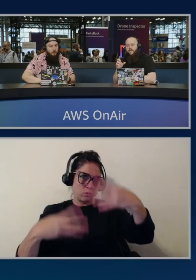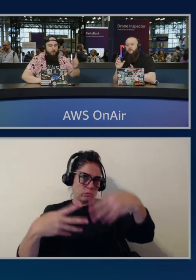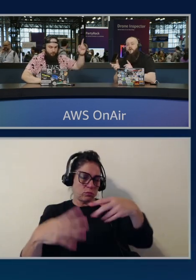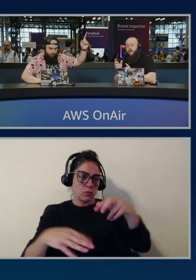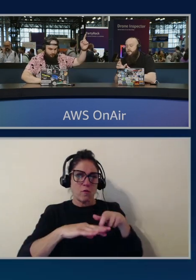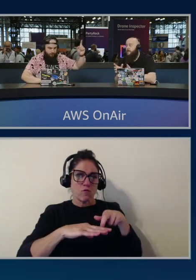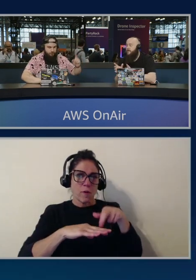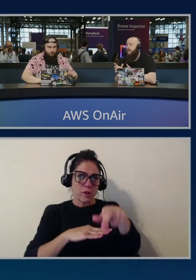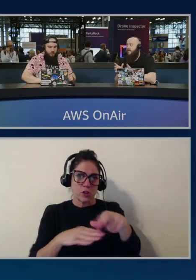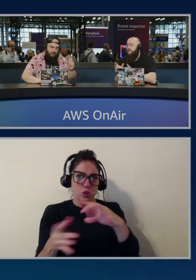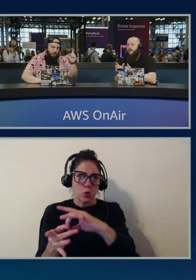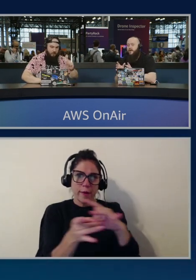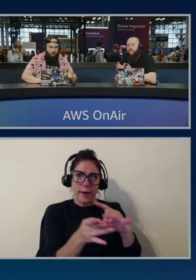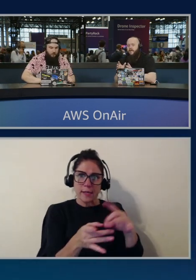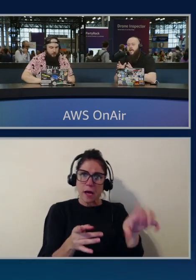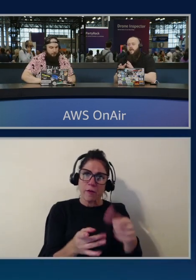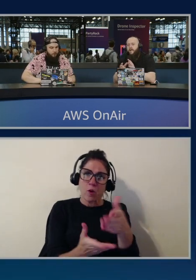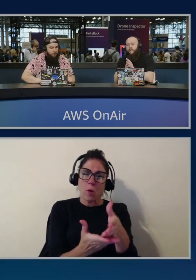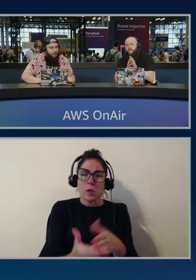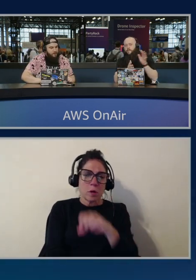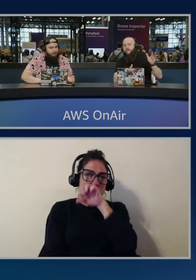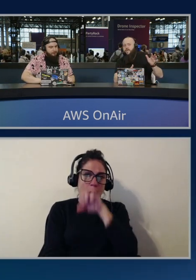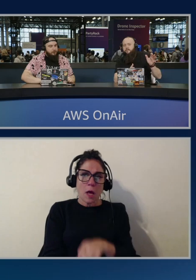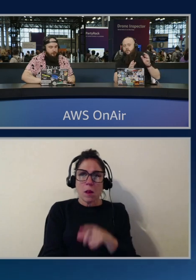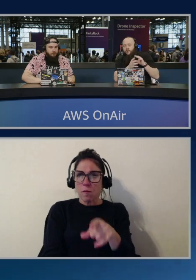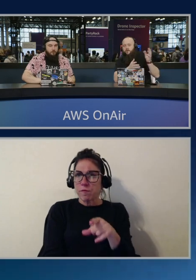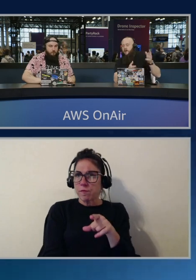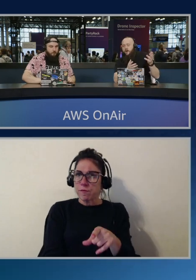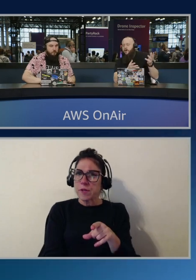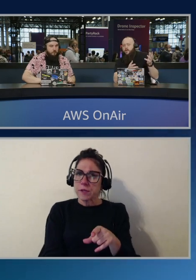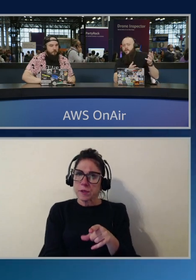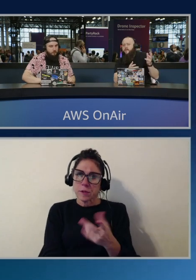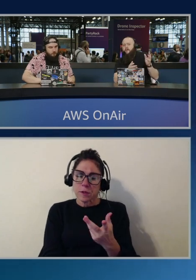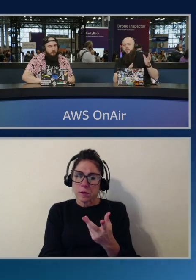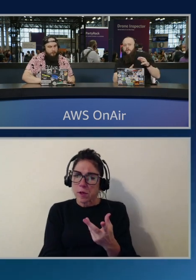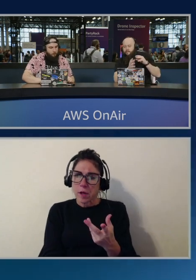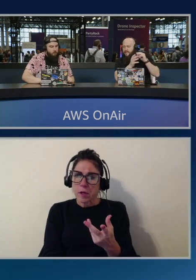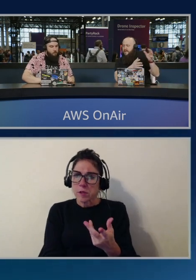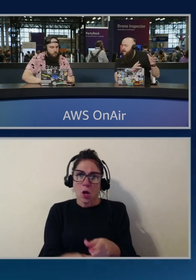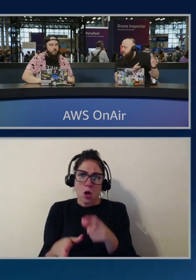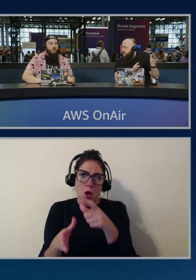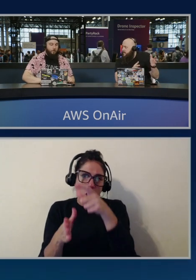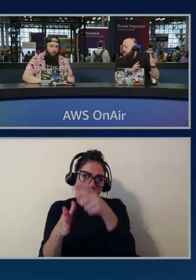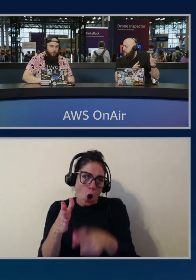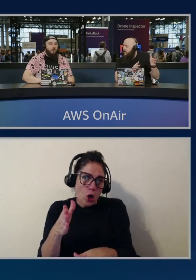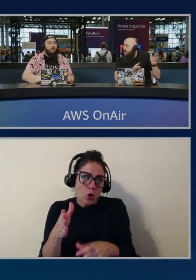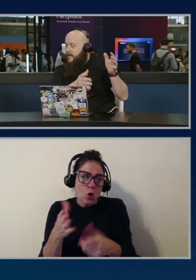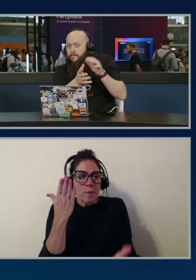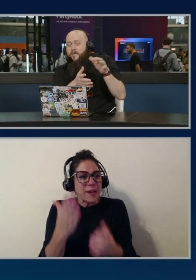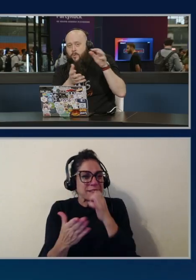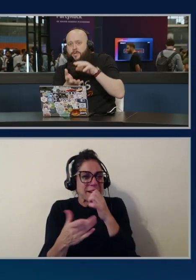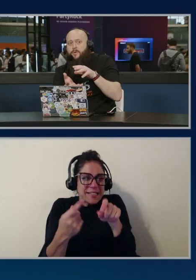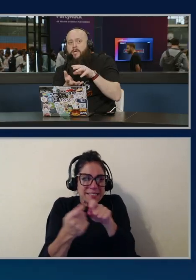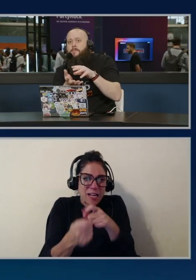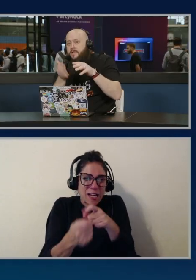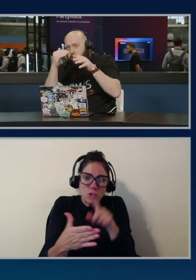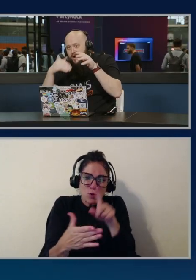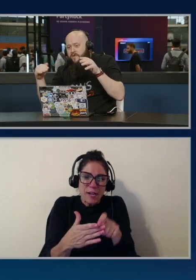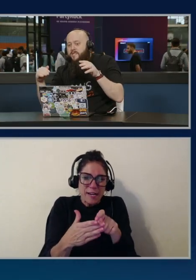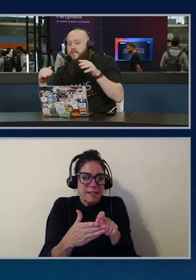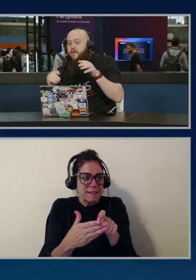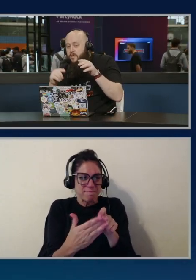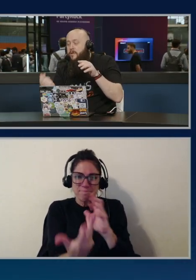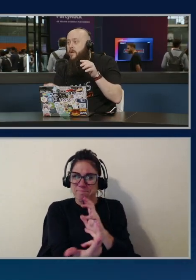links, because that's one of the other parts that I love about it, is like it takes a post that or article that's maybe not exactly what you need, adapts it to what you need,